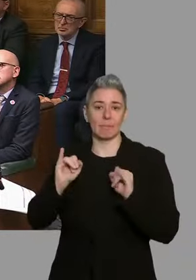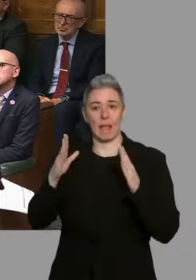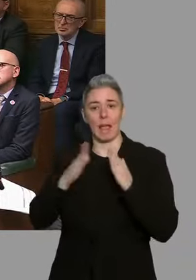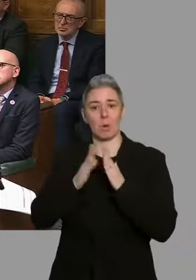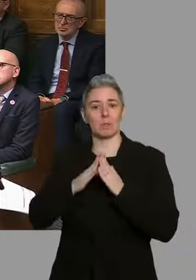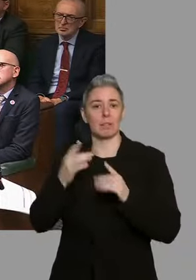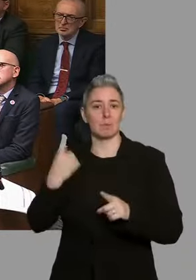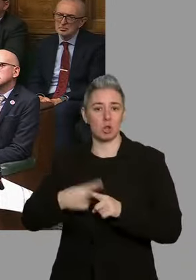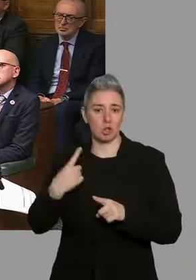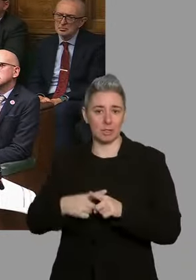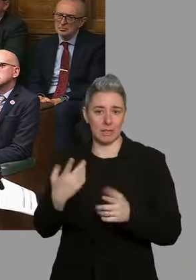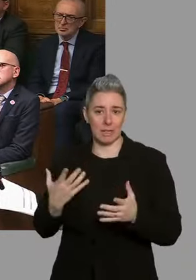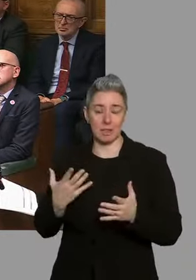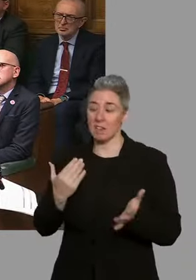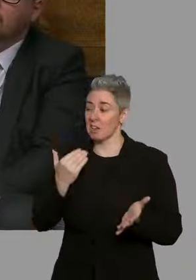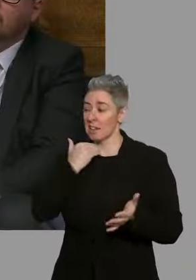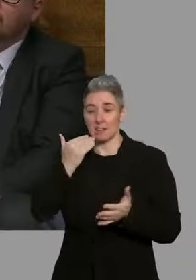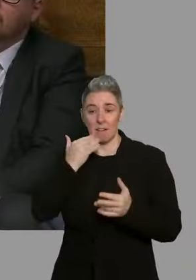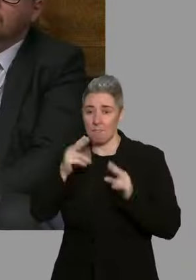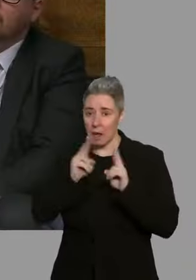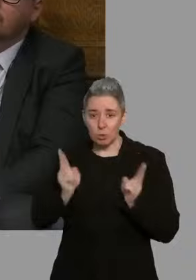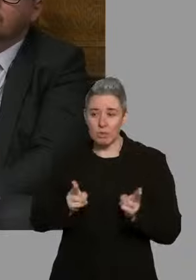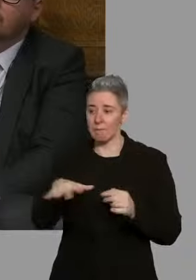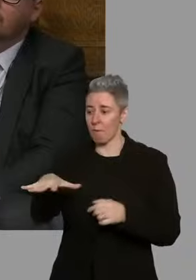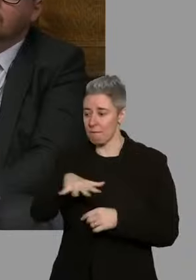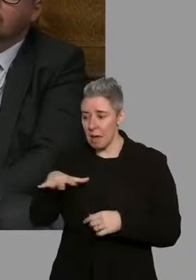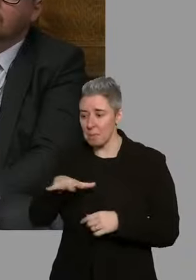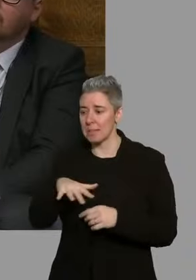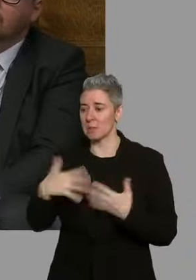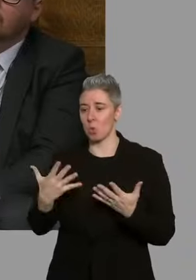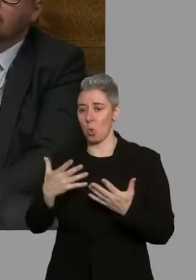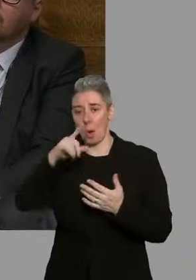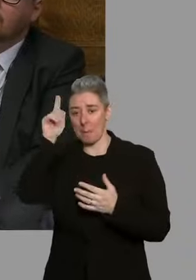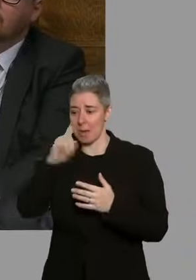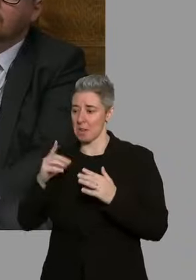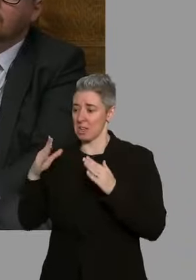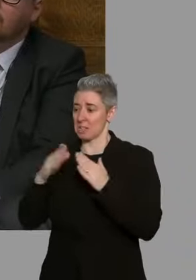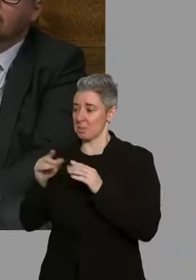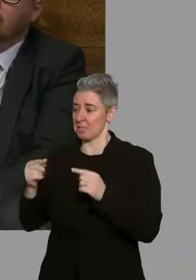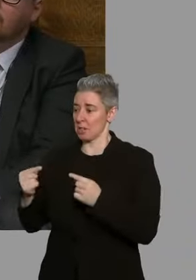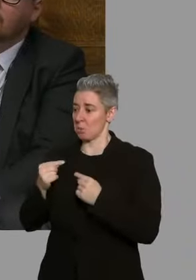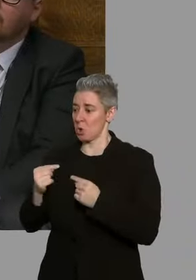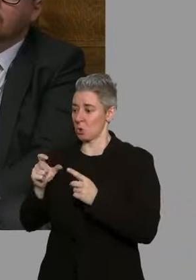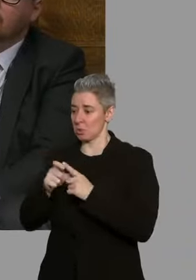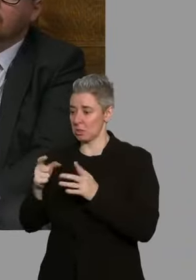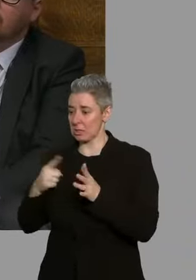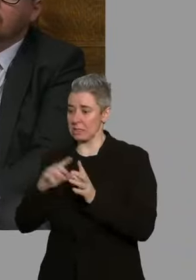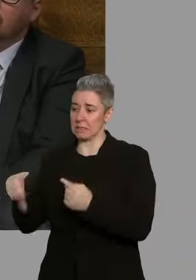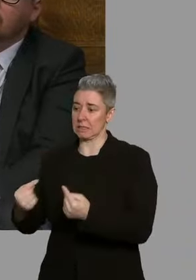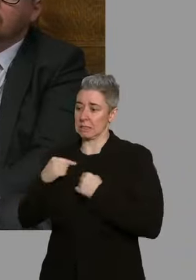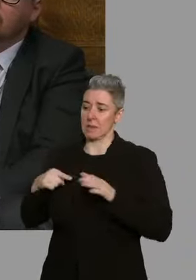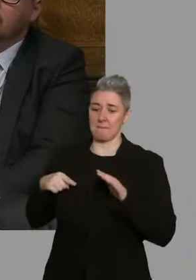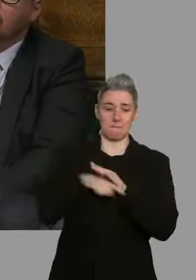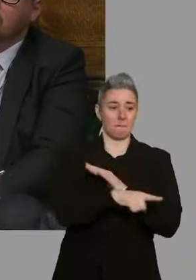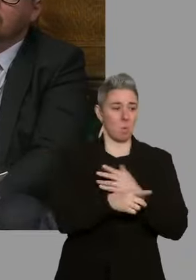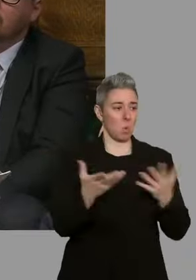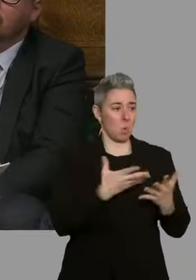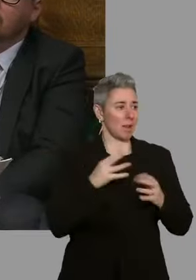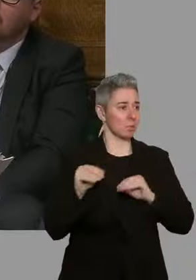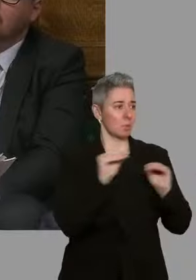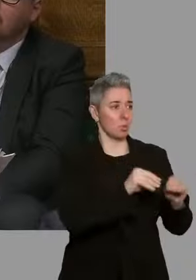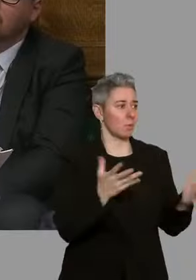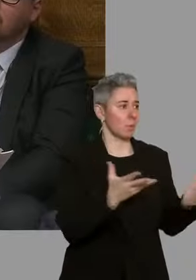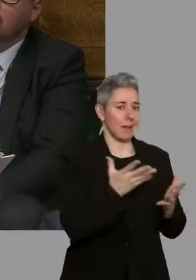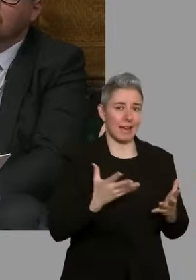fleeing domestic abuse, and what houses there are in drastic need of repair. Does the Prime Minister agree with me that the Scottish Government